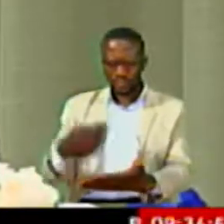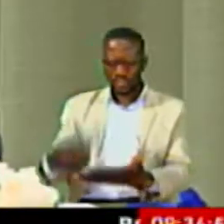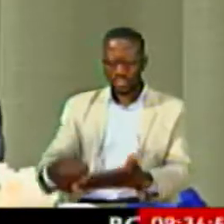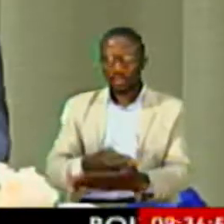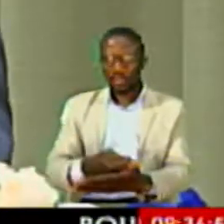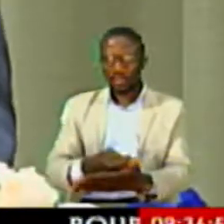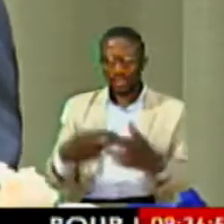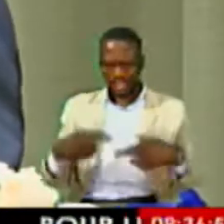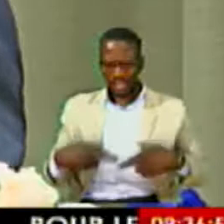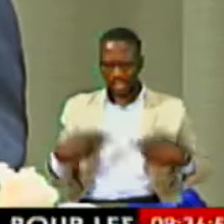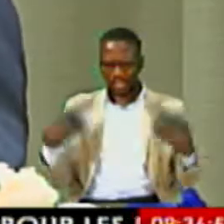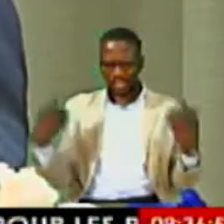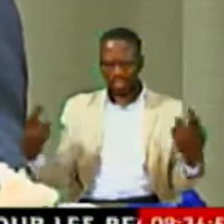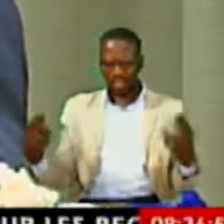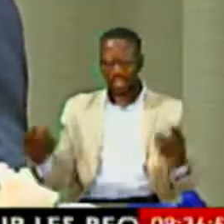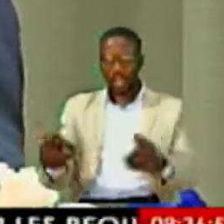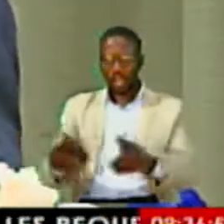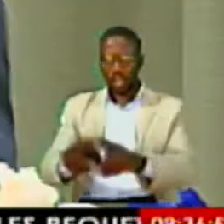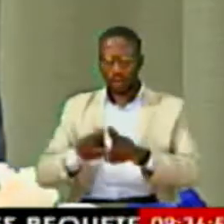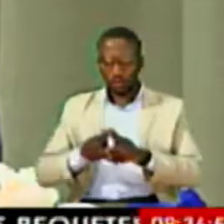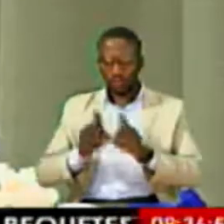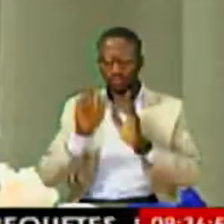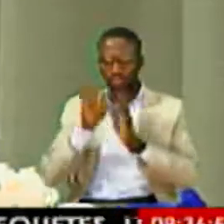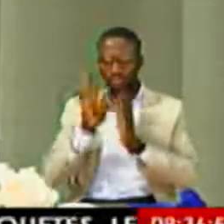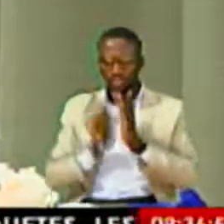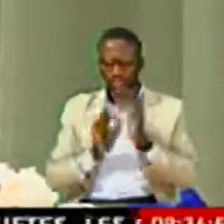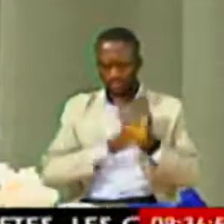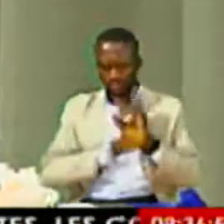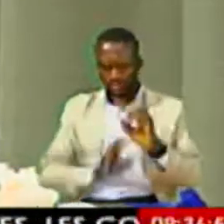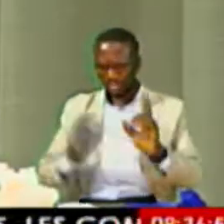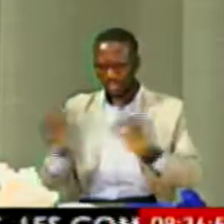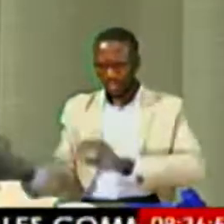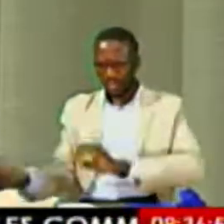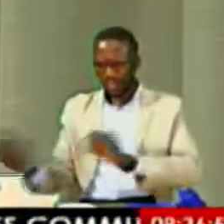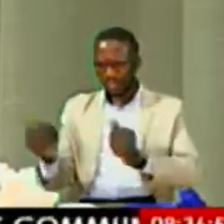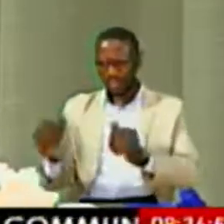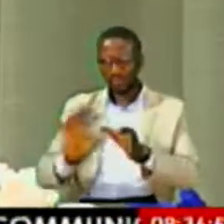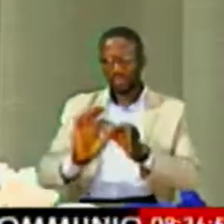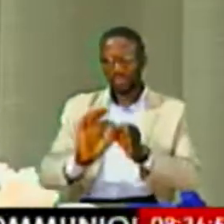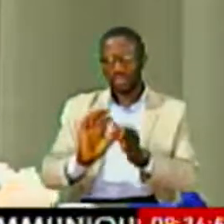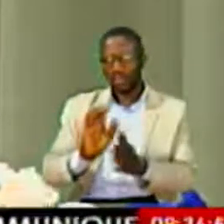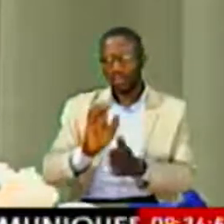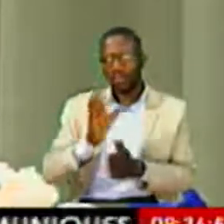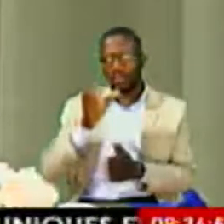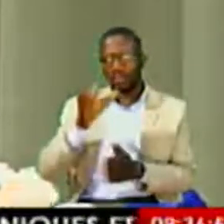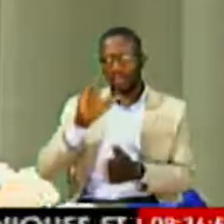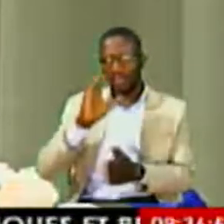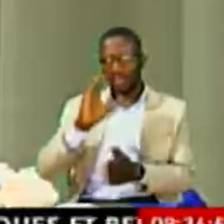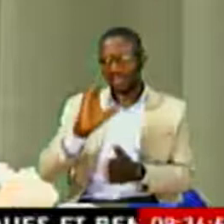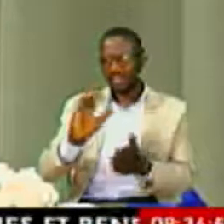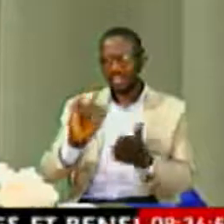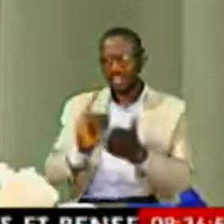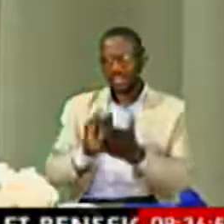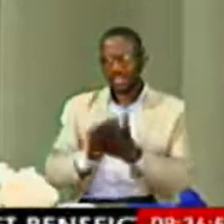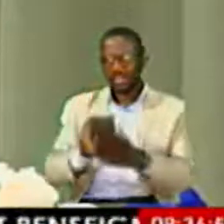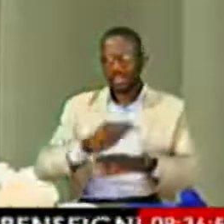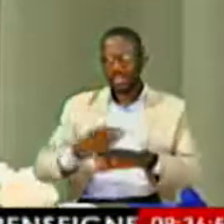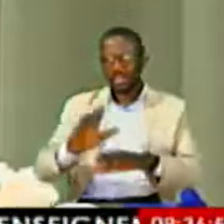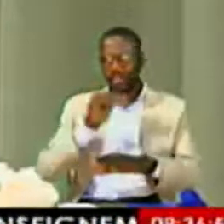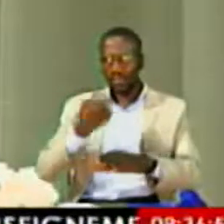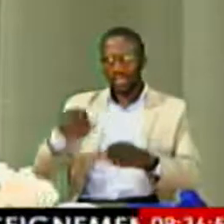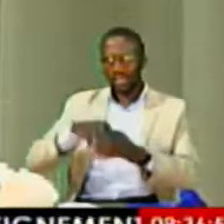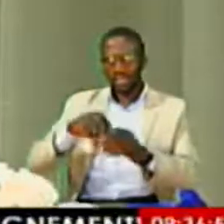revealed himself like our Lord Jesus Christ. Le baptême d'eau, the baptism of ce water, n'est pas dans les titres de Père, Fils et